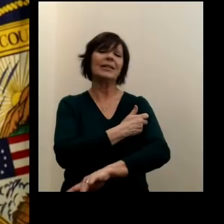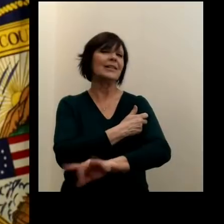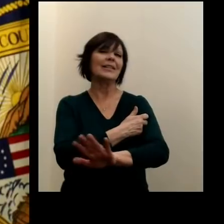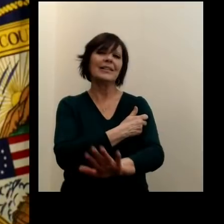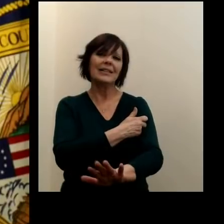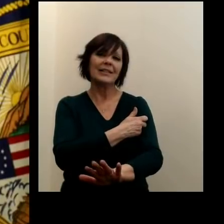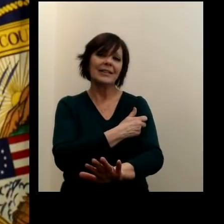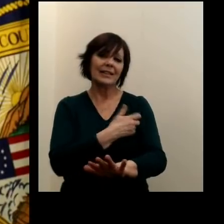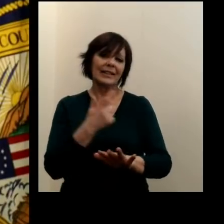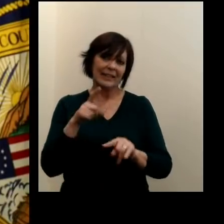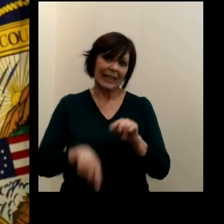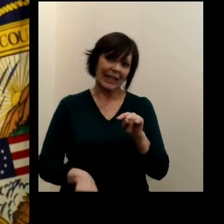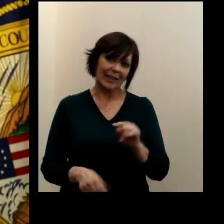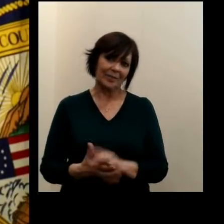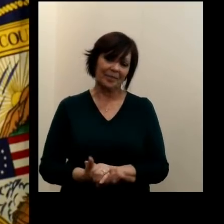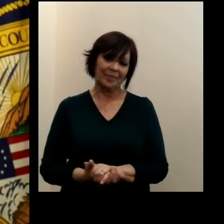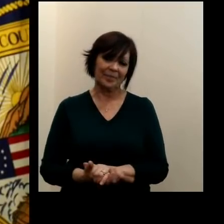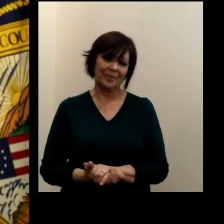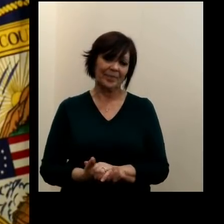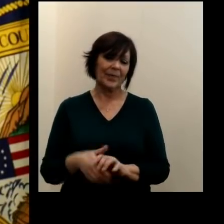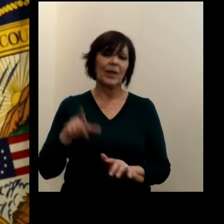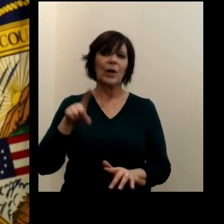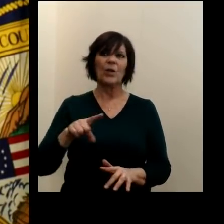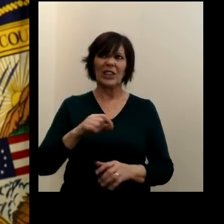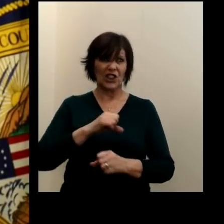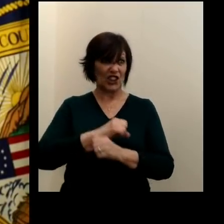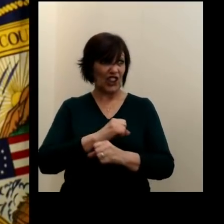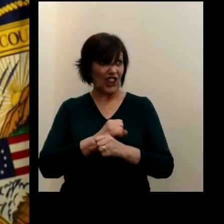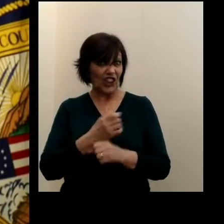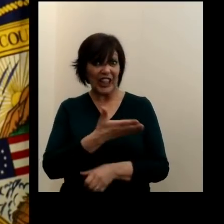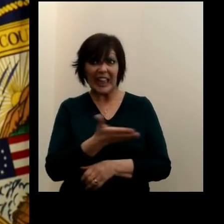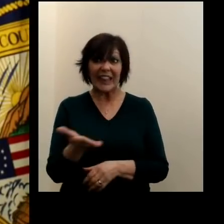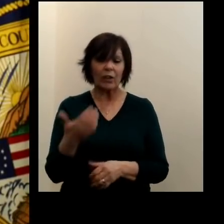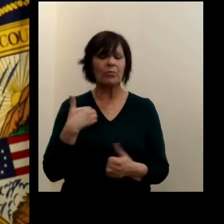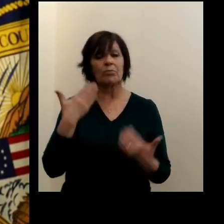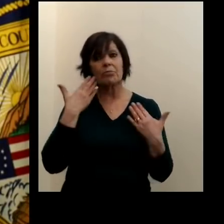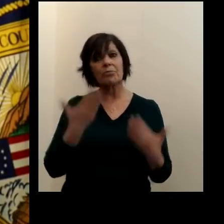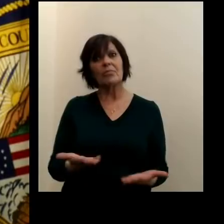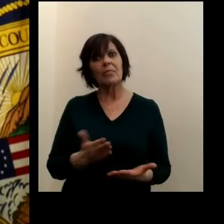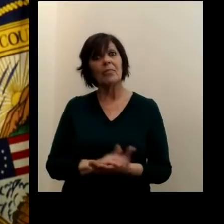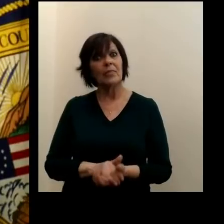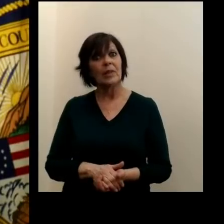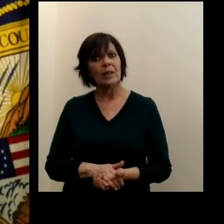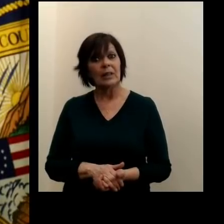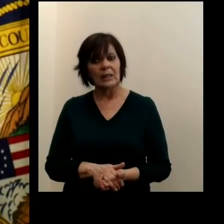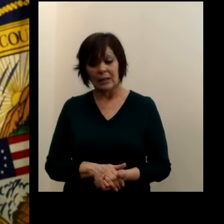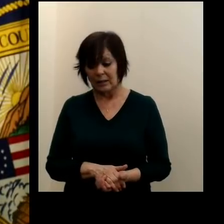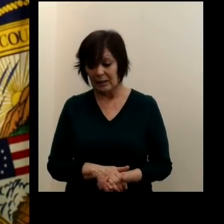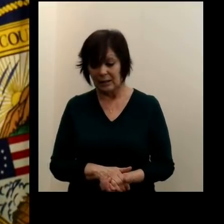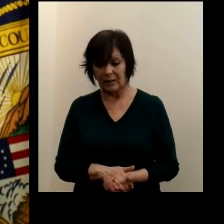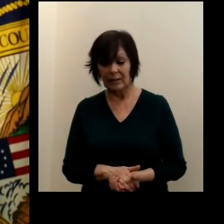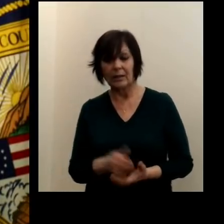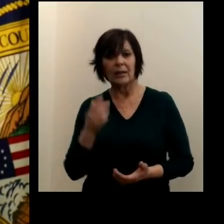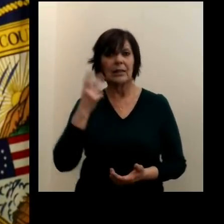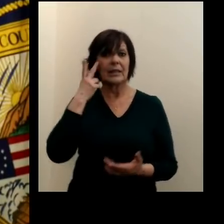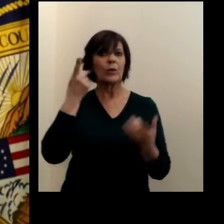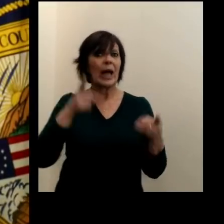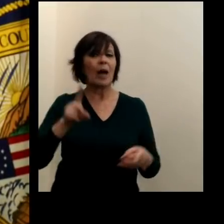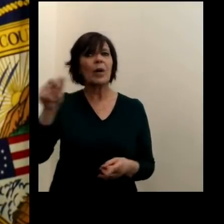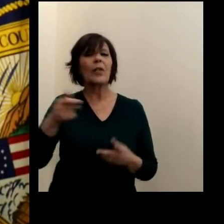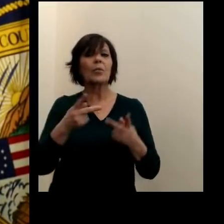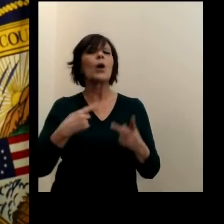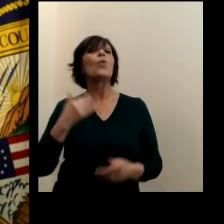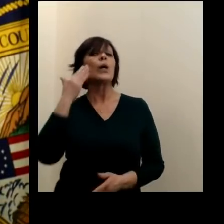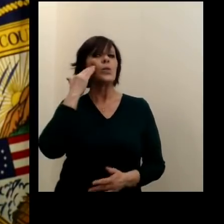location. We have to have security at these locations now because of actually seeing what's happened elsewhere. We